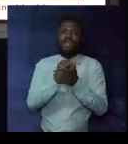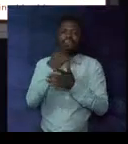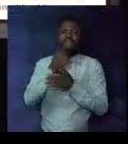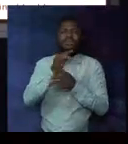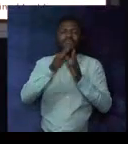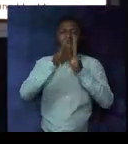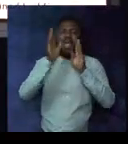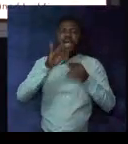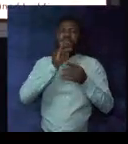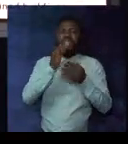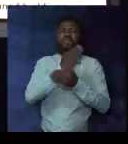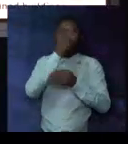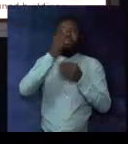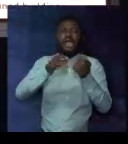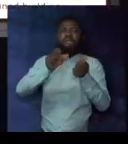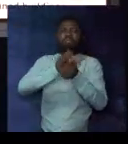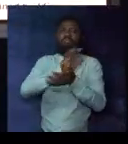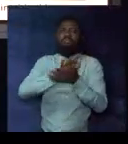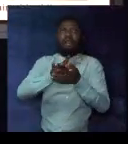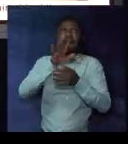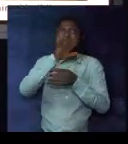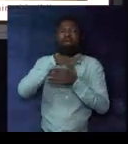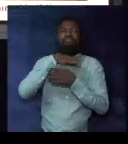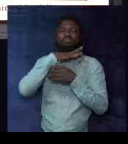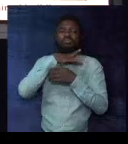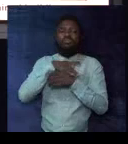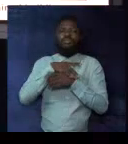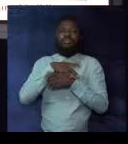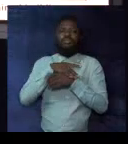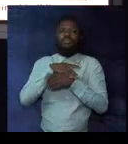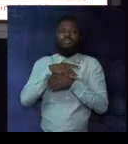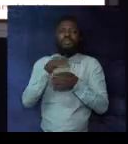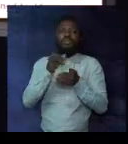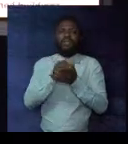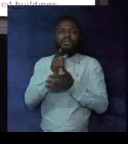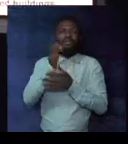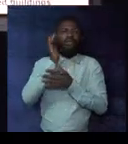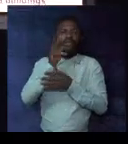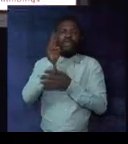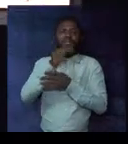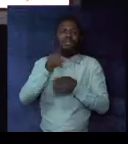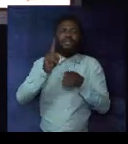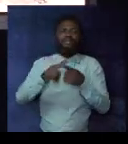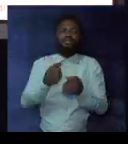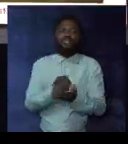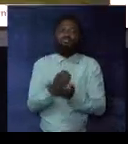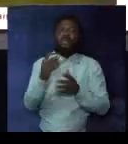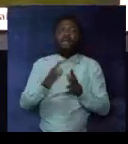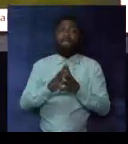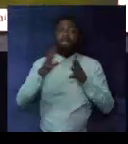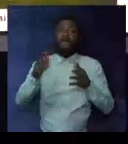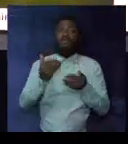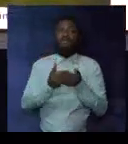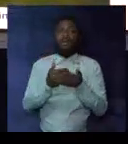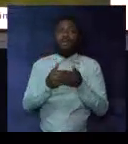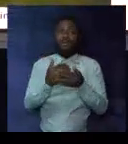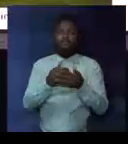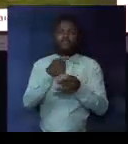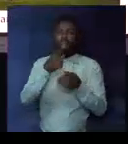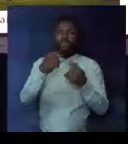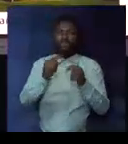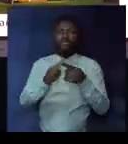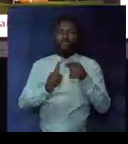sure the house is totally in a form that will require you spending much money before